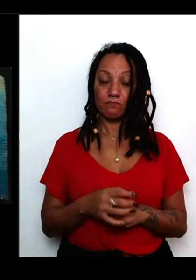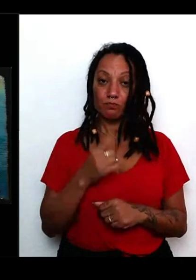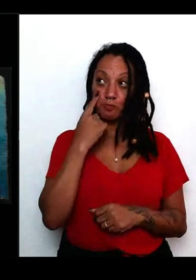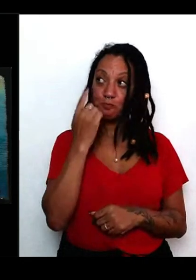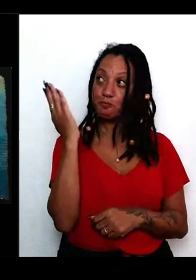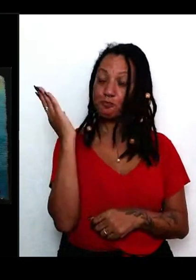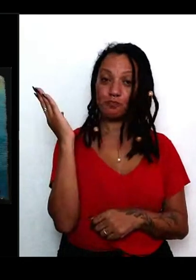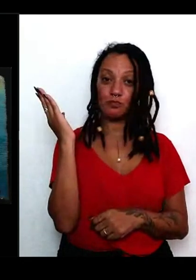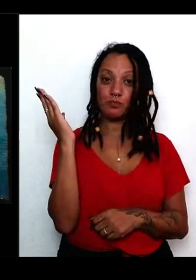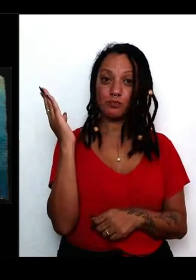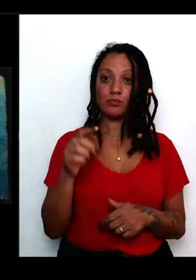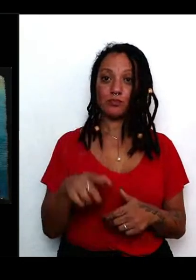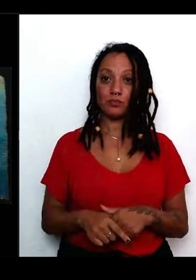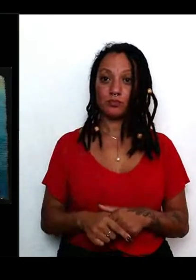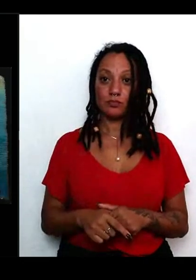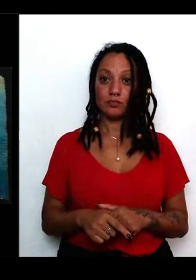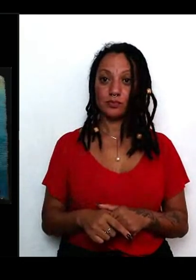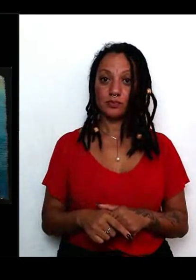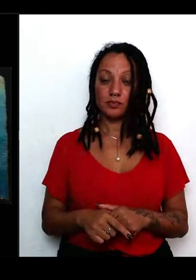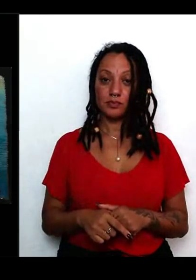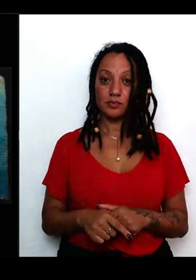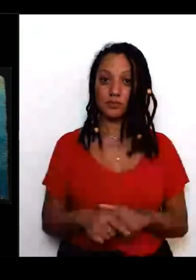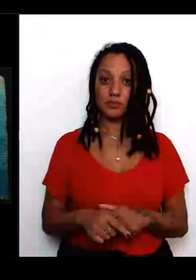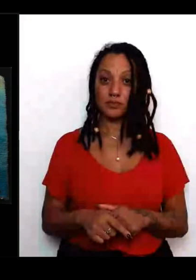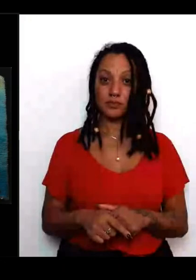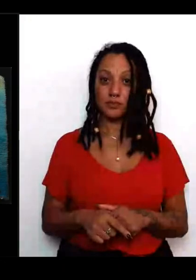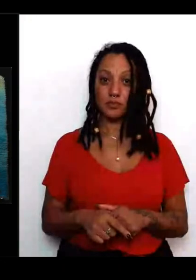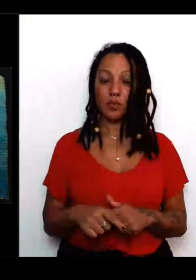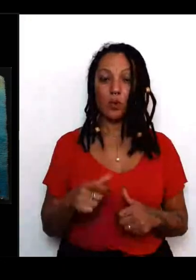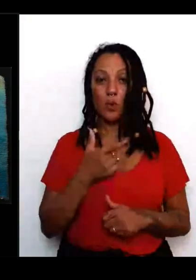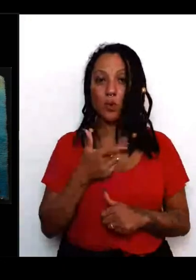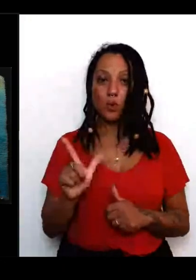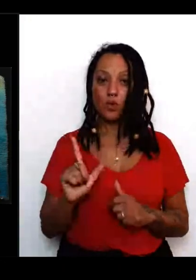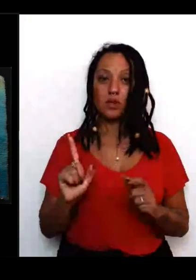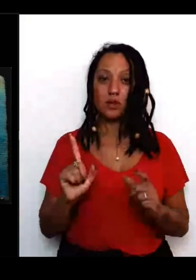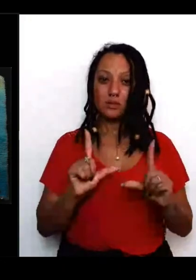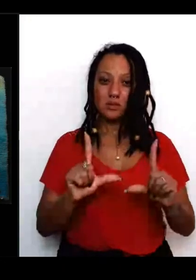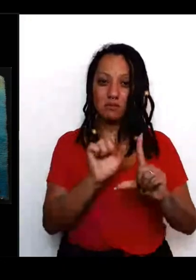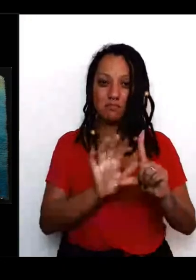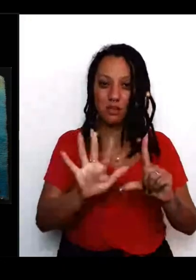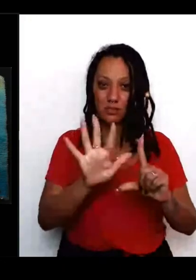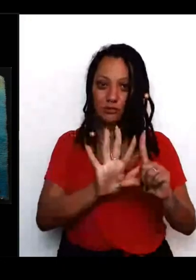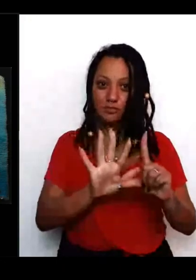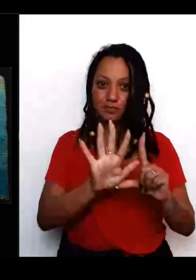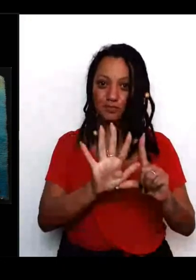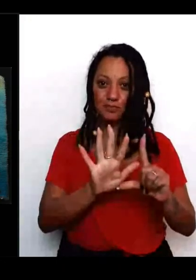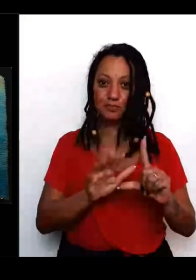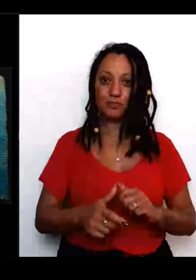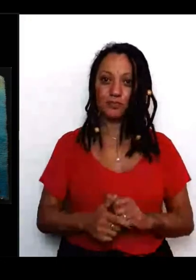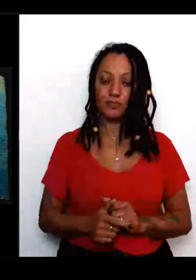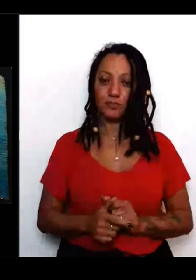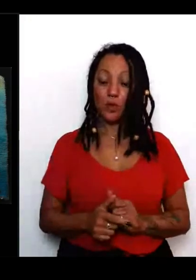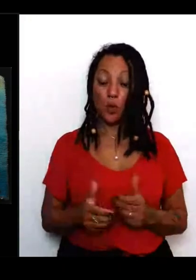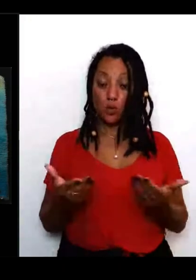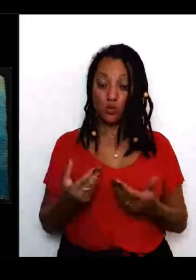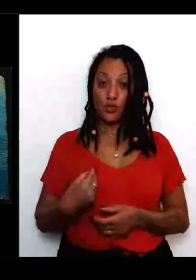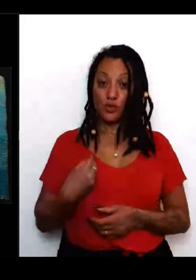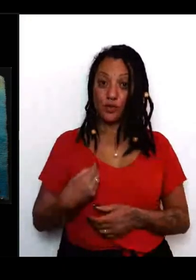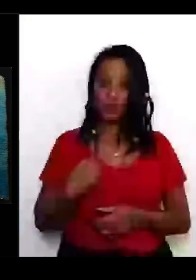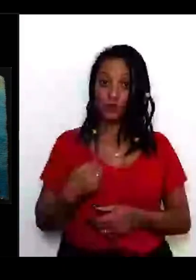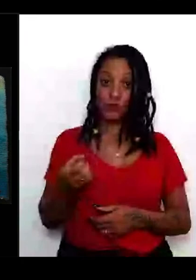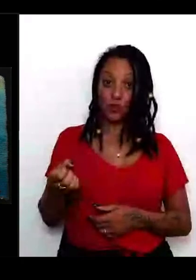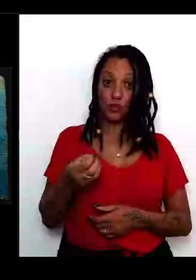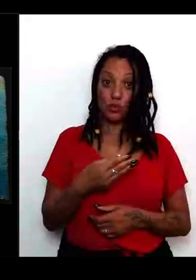oh no there's two more you know we live in New Mexico where the gray wolf is hated by